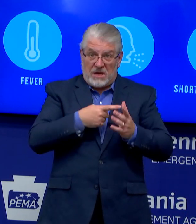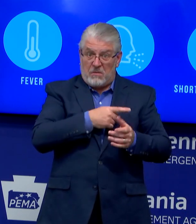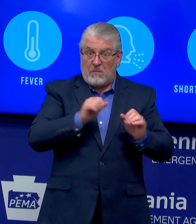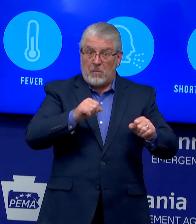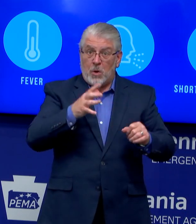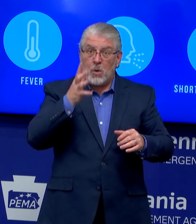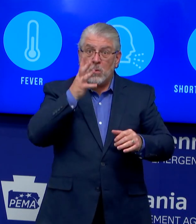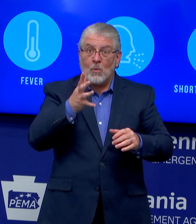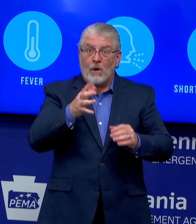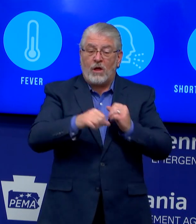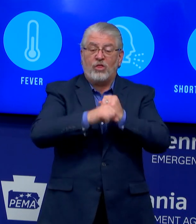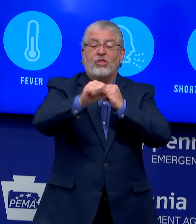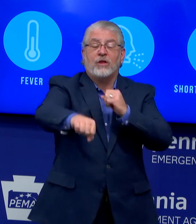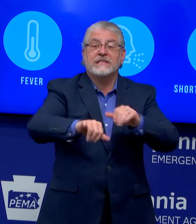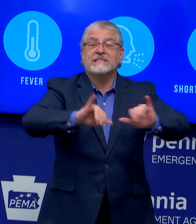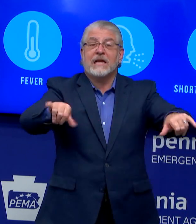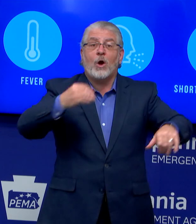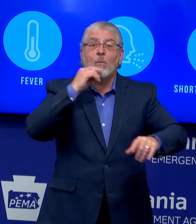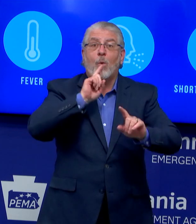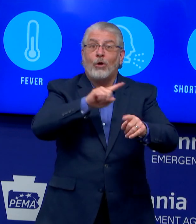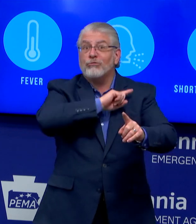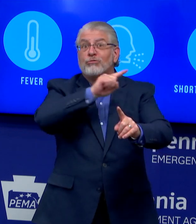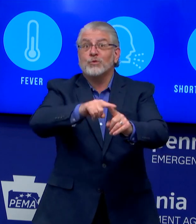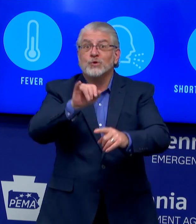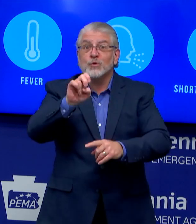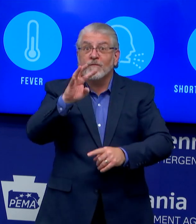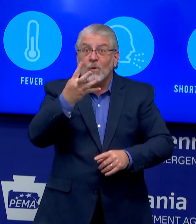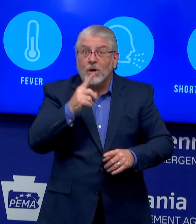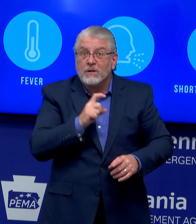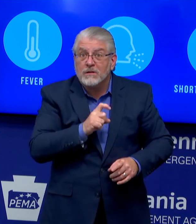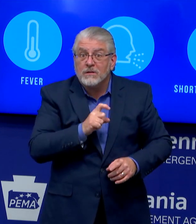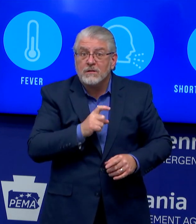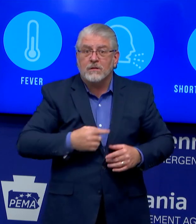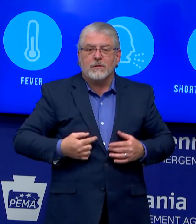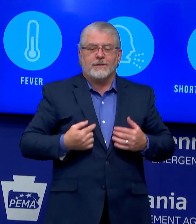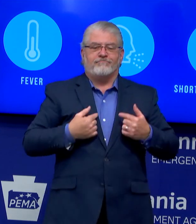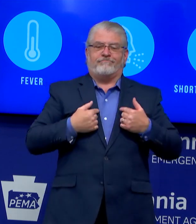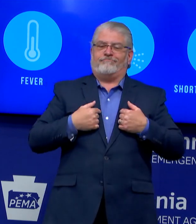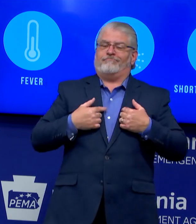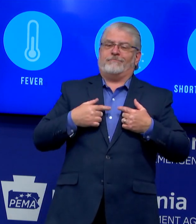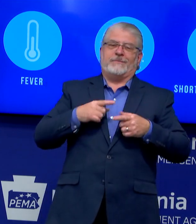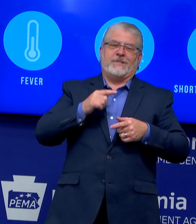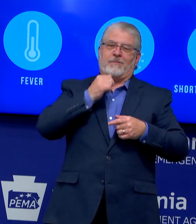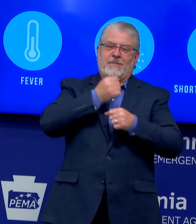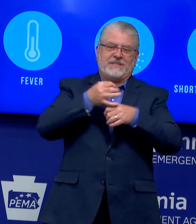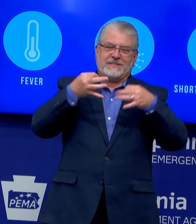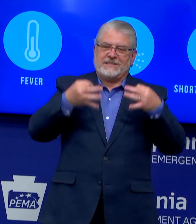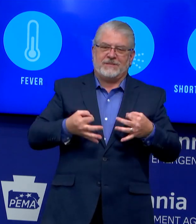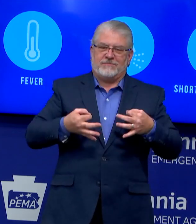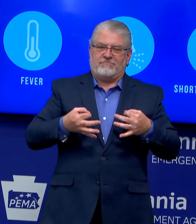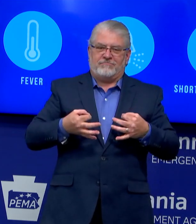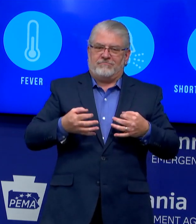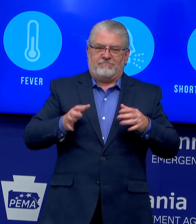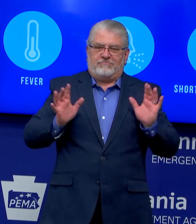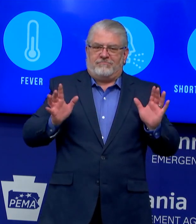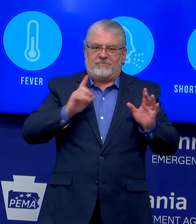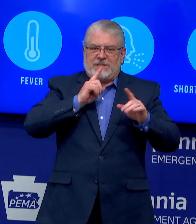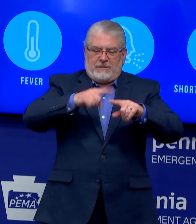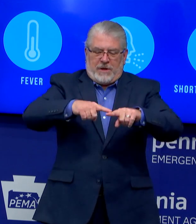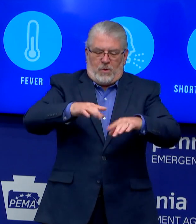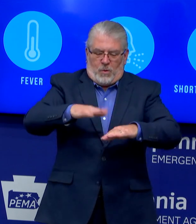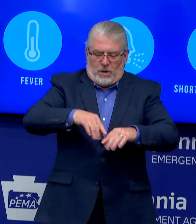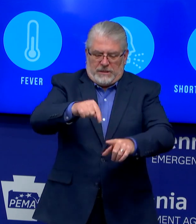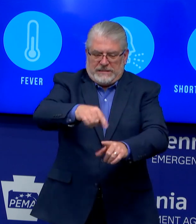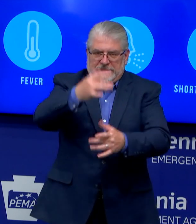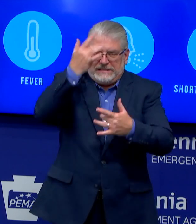the timetable, so it's impossible to give you a date. And I've described previously about the statistics that we would look at, the data